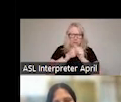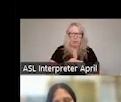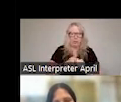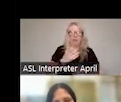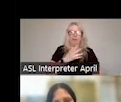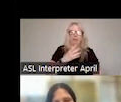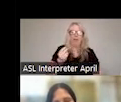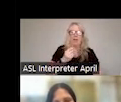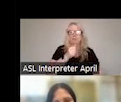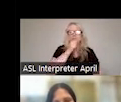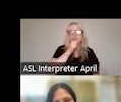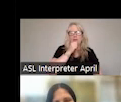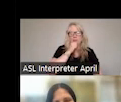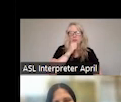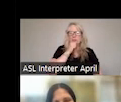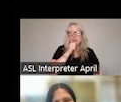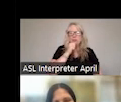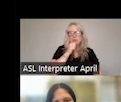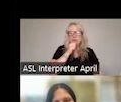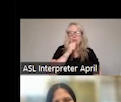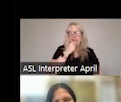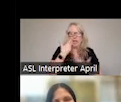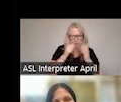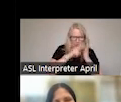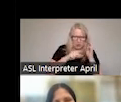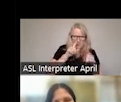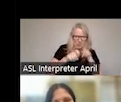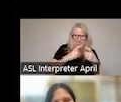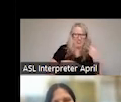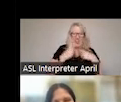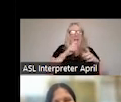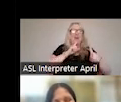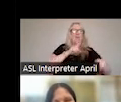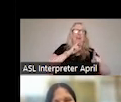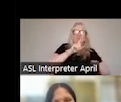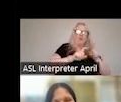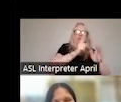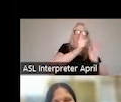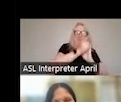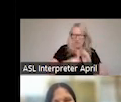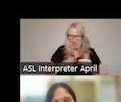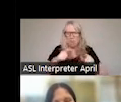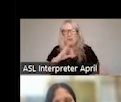know privacy was, sorry, I'm trying to read these questions as they're coming in. I'll answer them at the end.